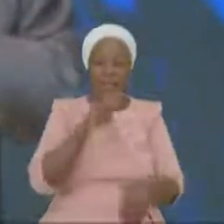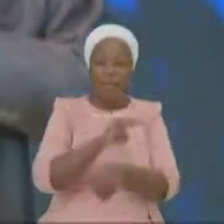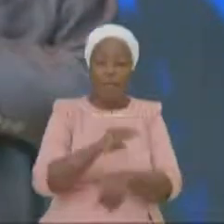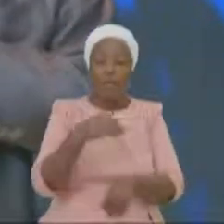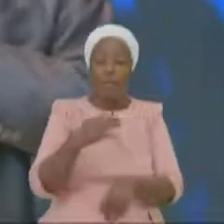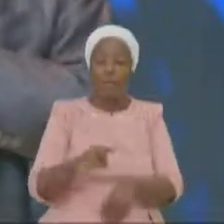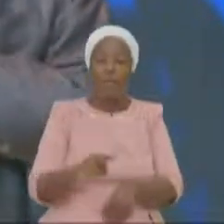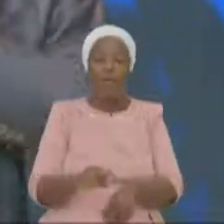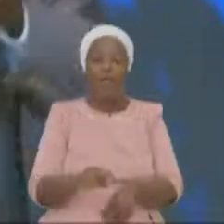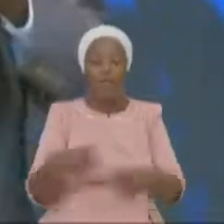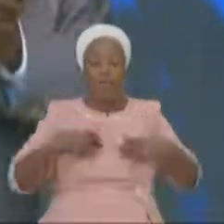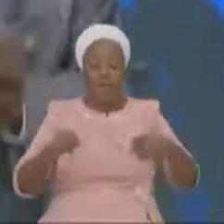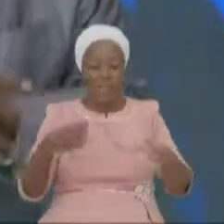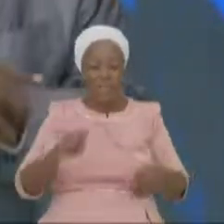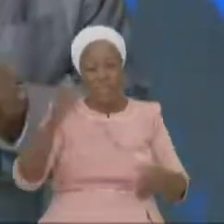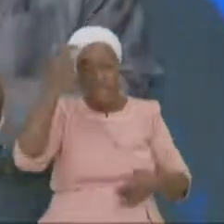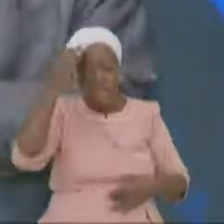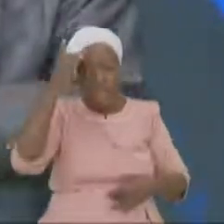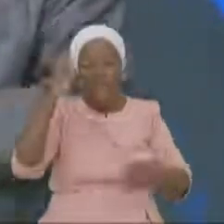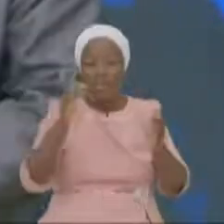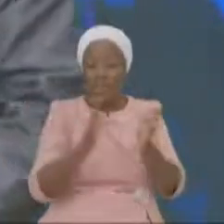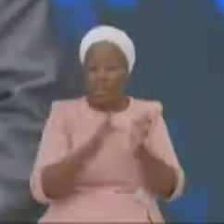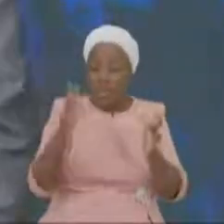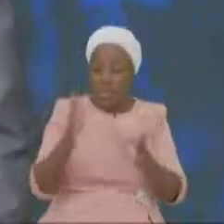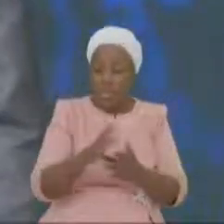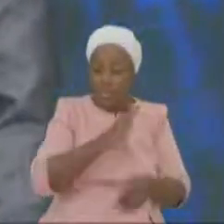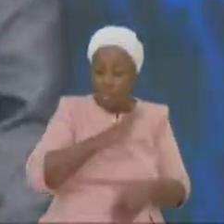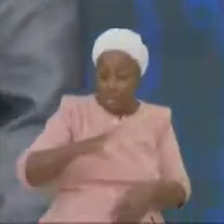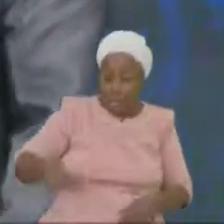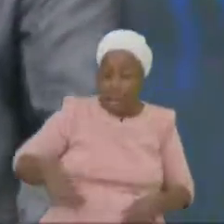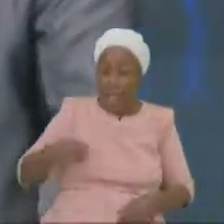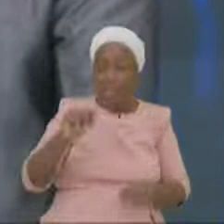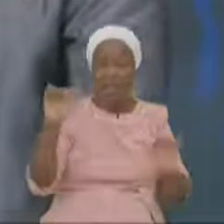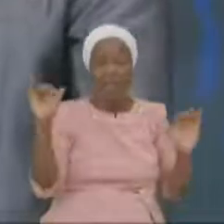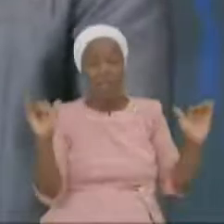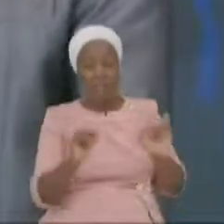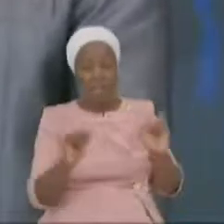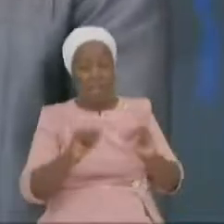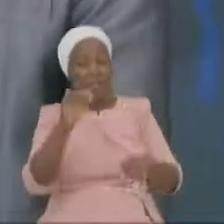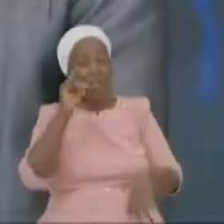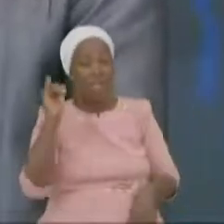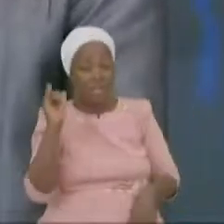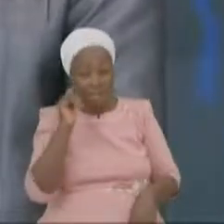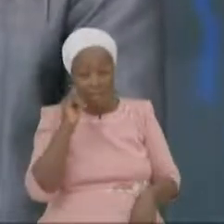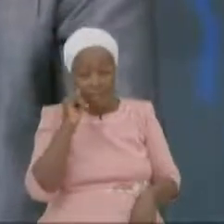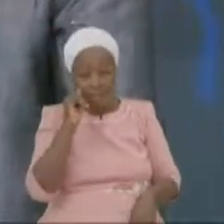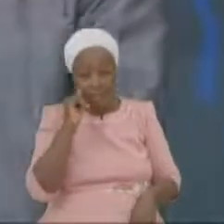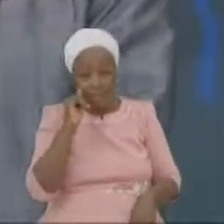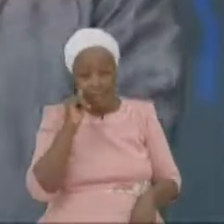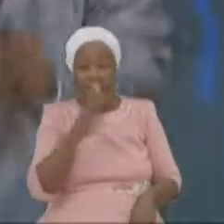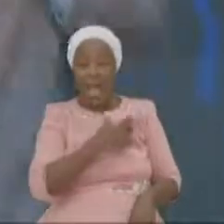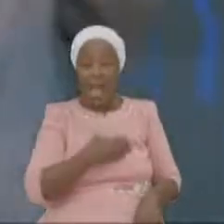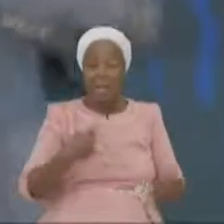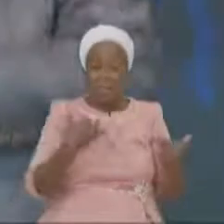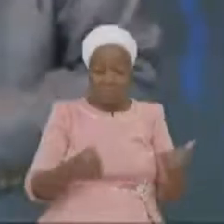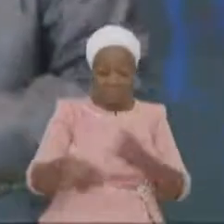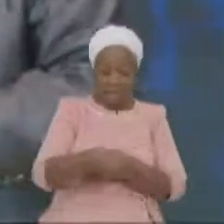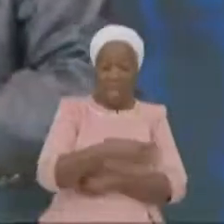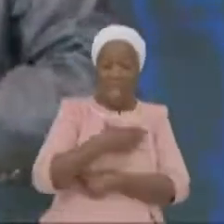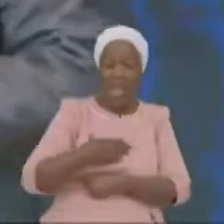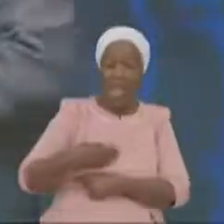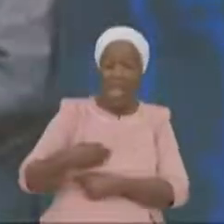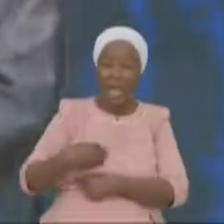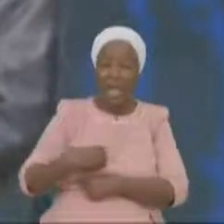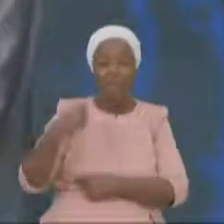of healing the sick, Jesus Christ. The same yesterday and today